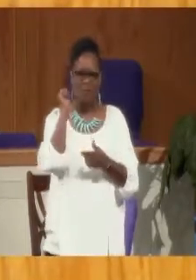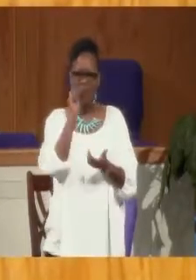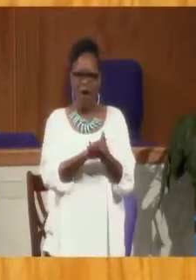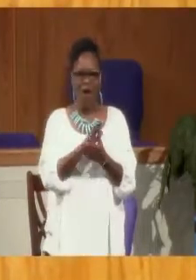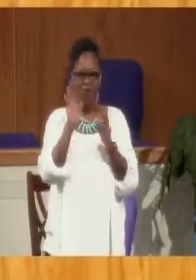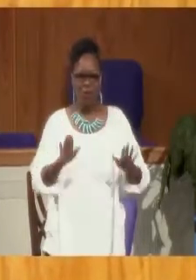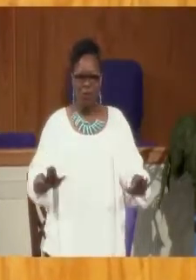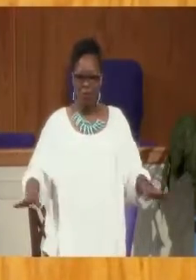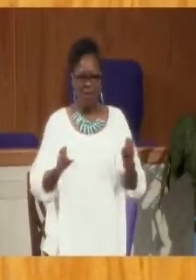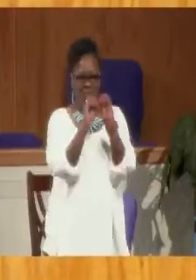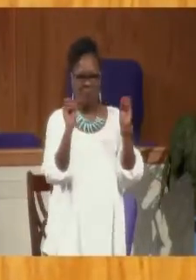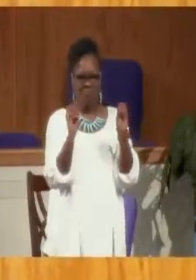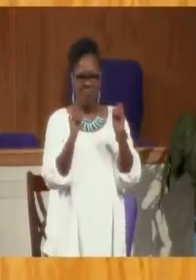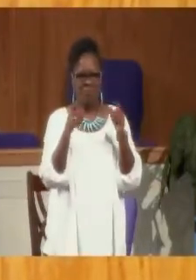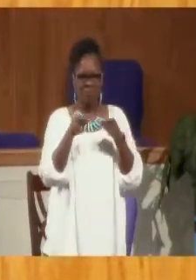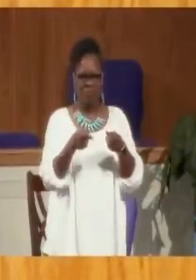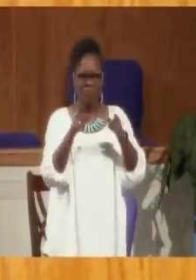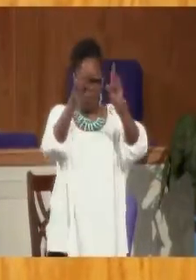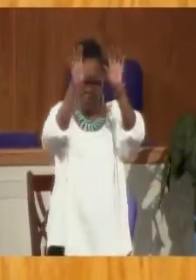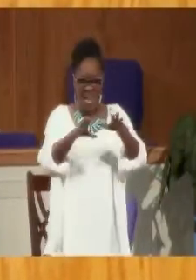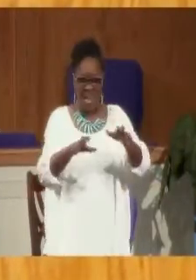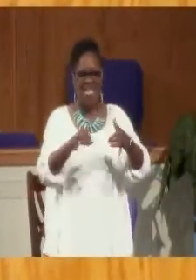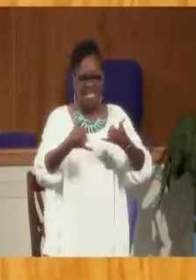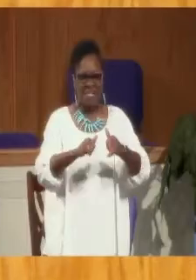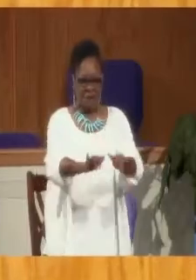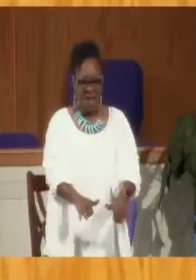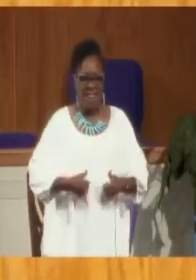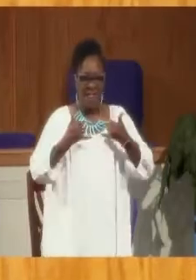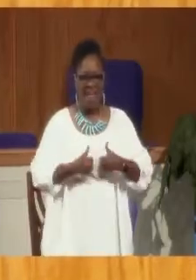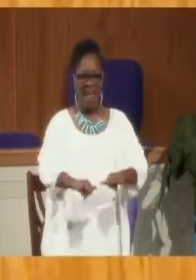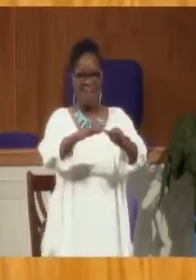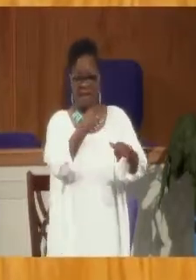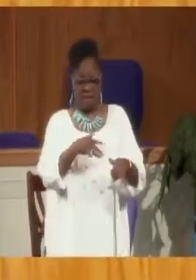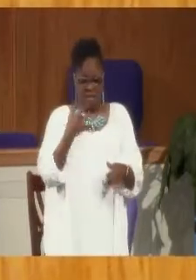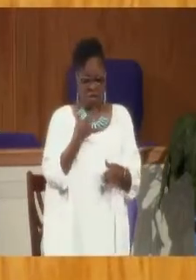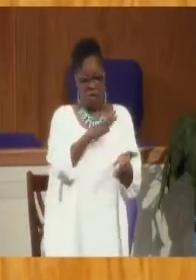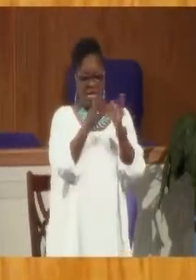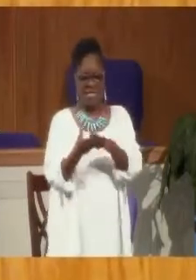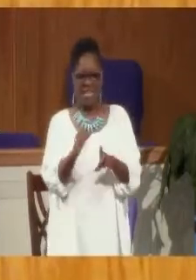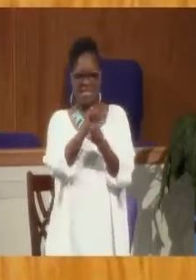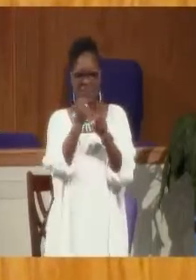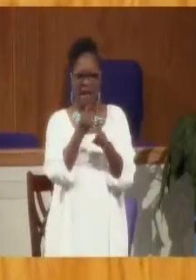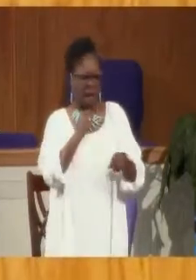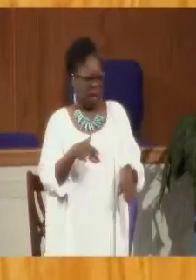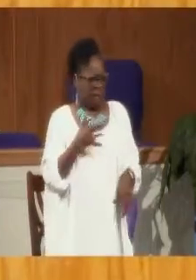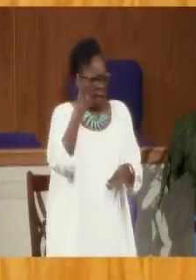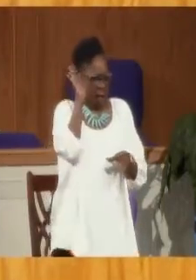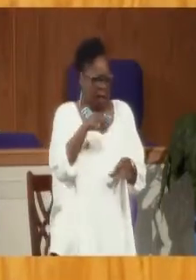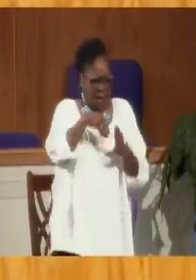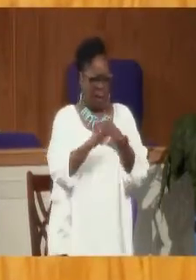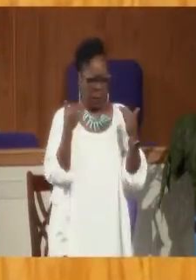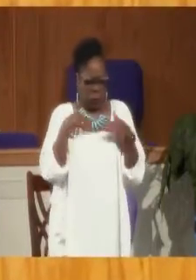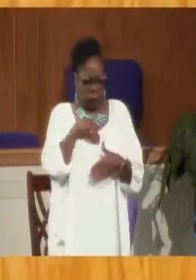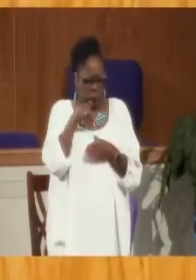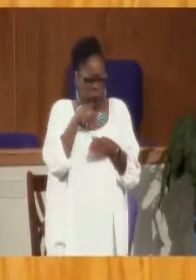employment. Because let me tell you, you can be alive but seem like you're in a dead situation. Oh, Lord, I felt that in my shana now. Somebody out